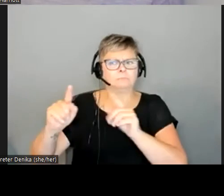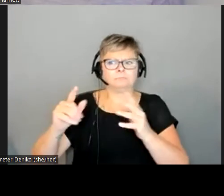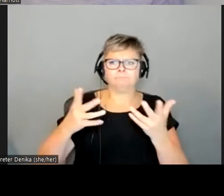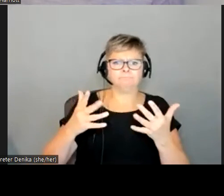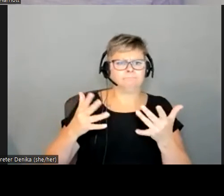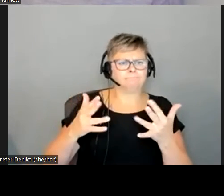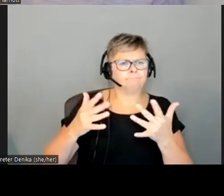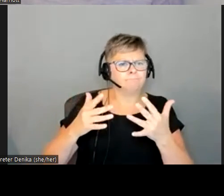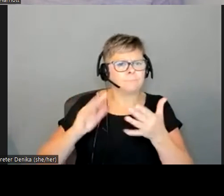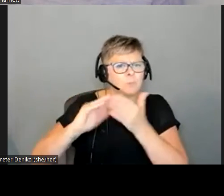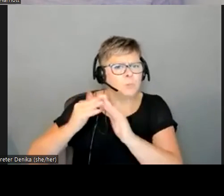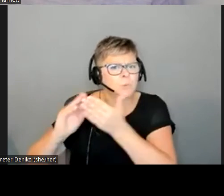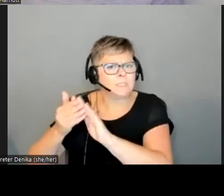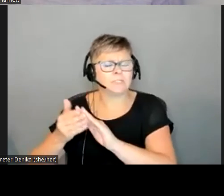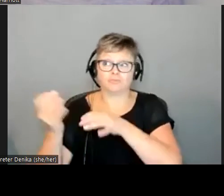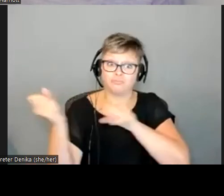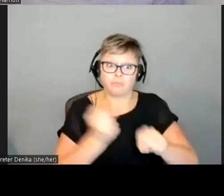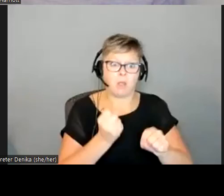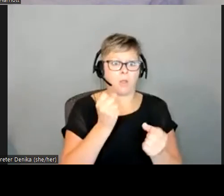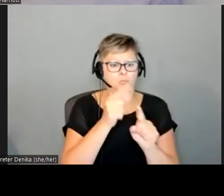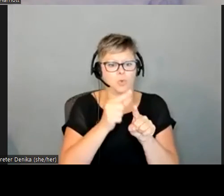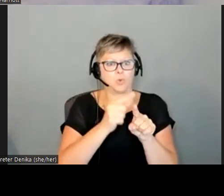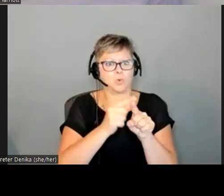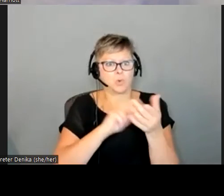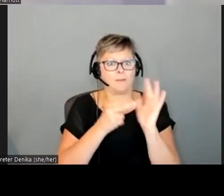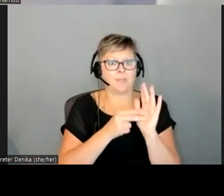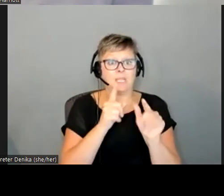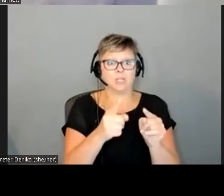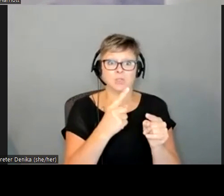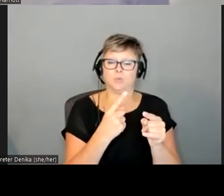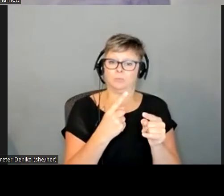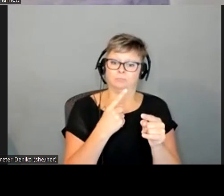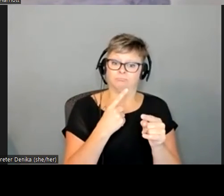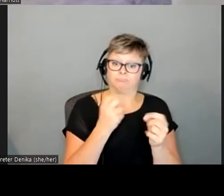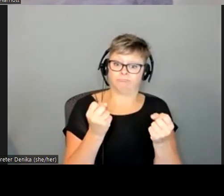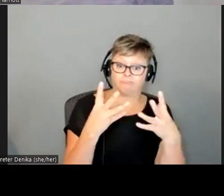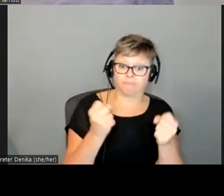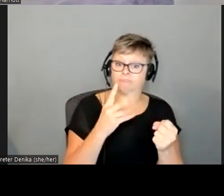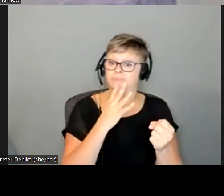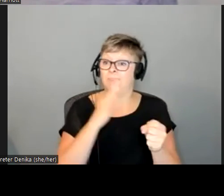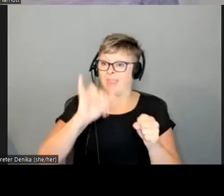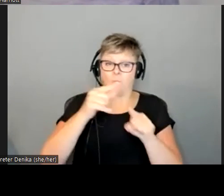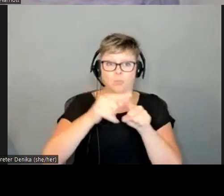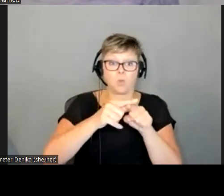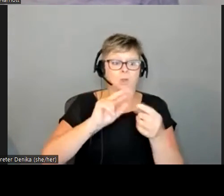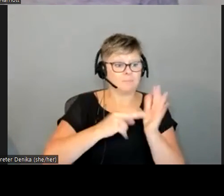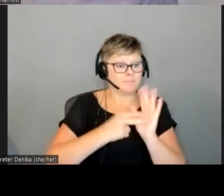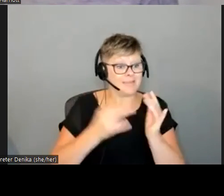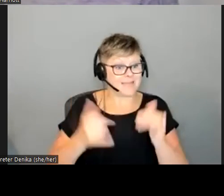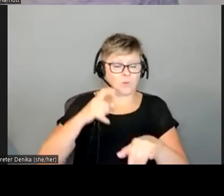that's a strong word, that when you say that word, you have to abide and stop whatever it is that's